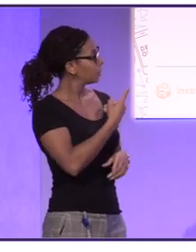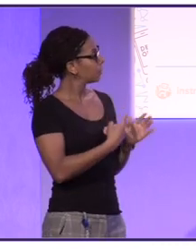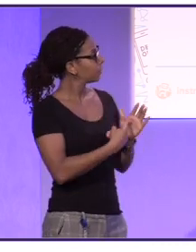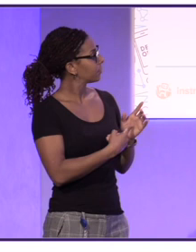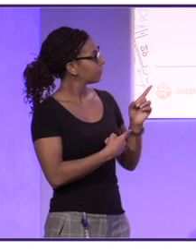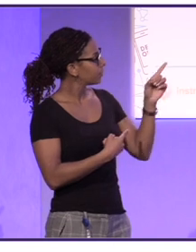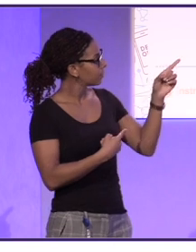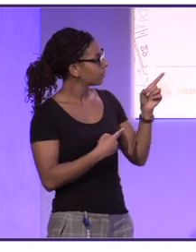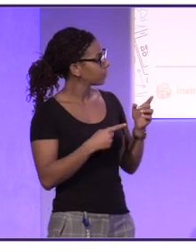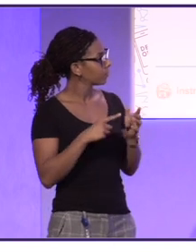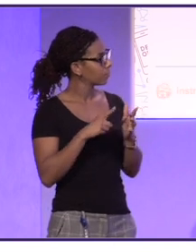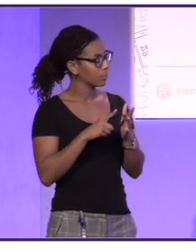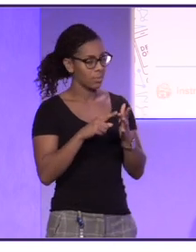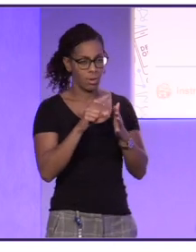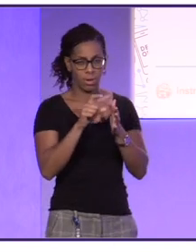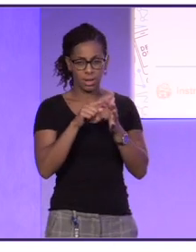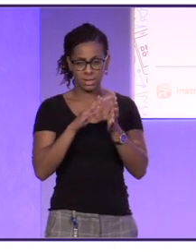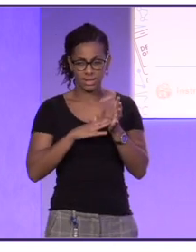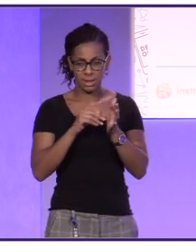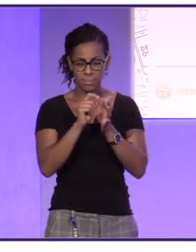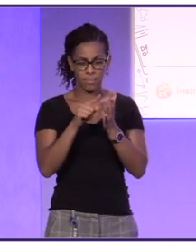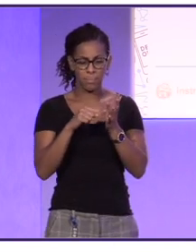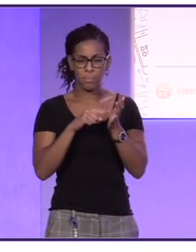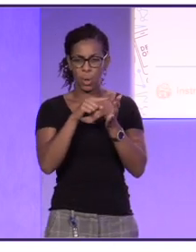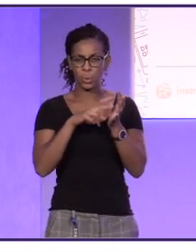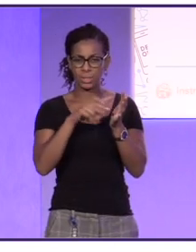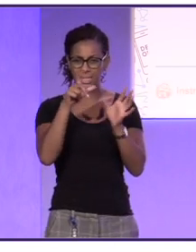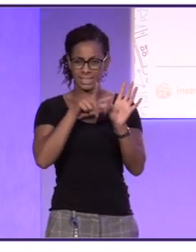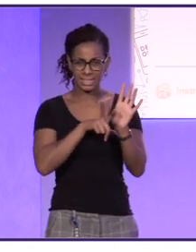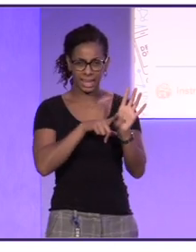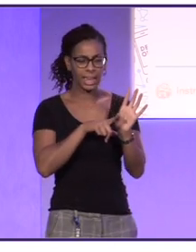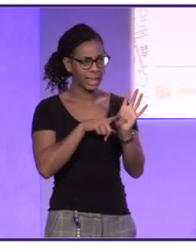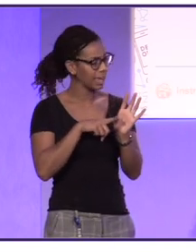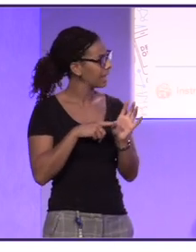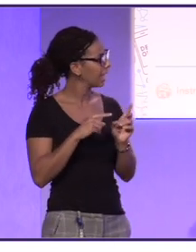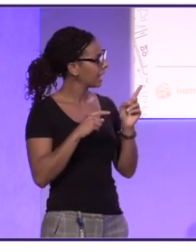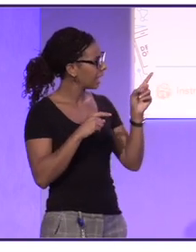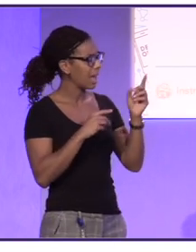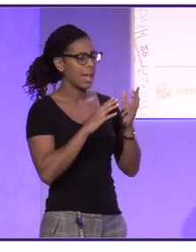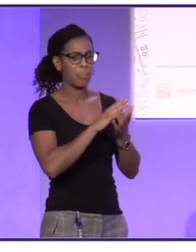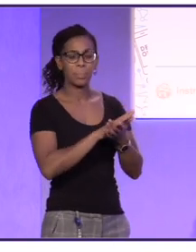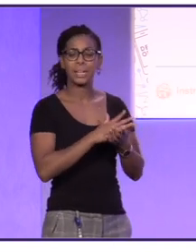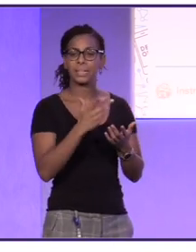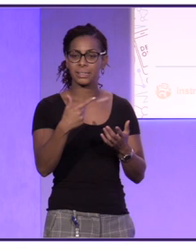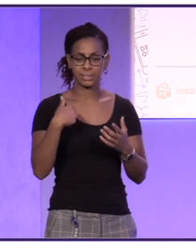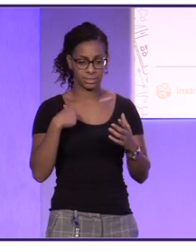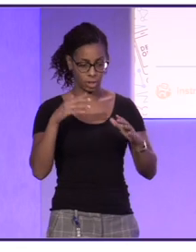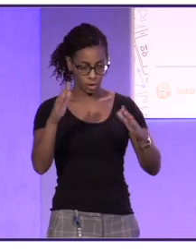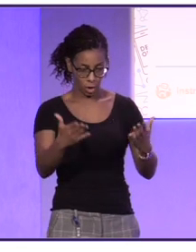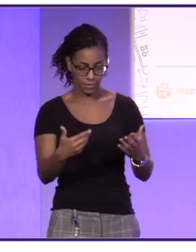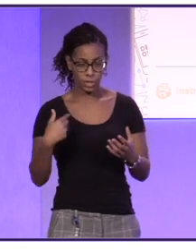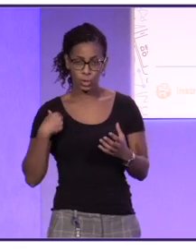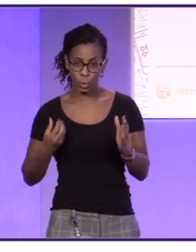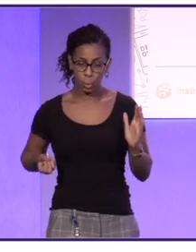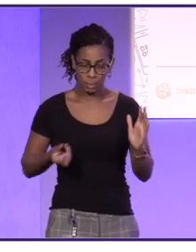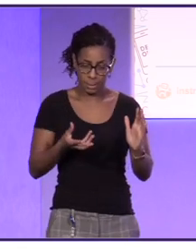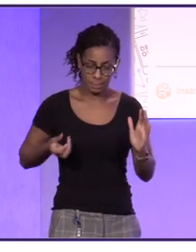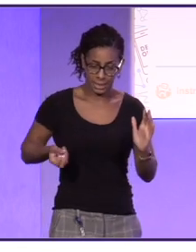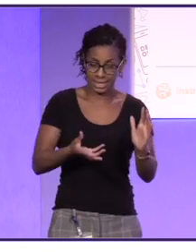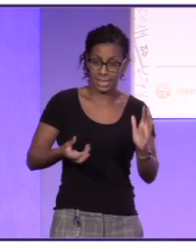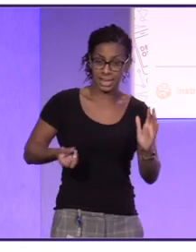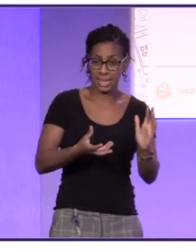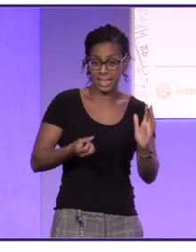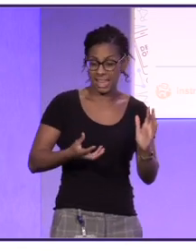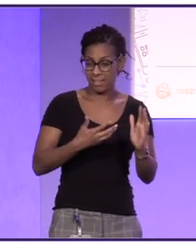Idempotency. So idempotency is the idea that you pump something into a service multiple times and it will have the